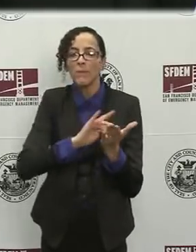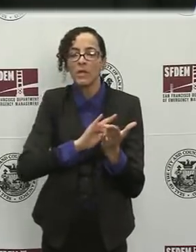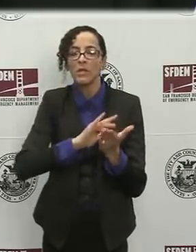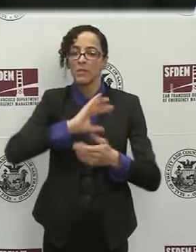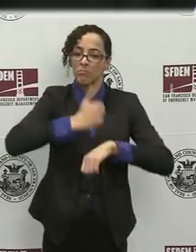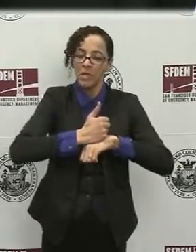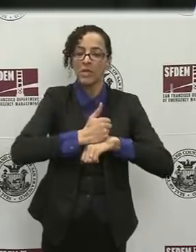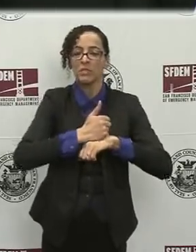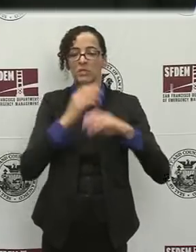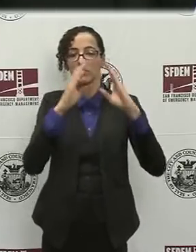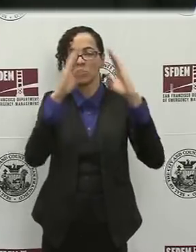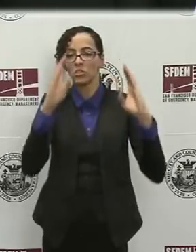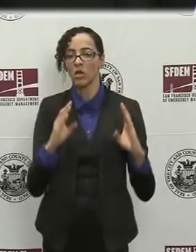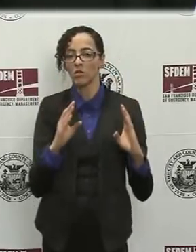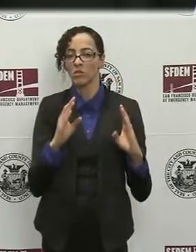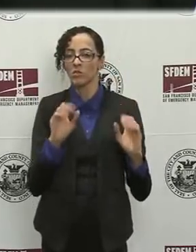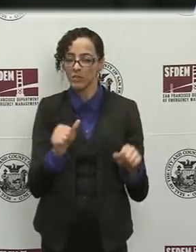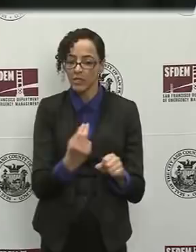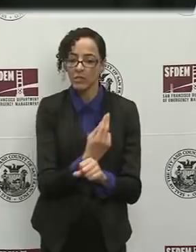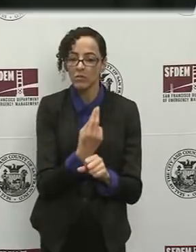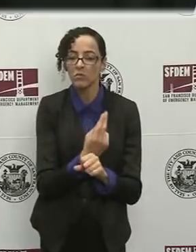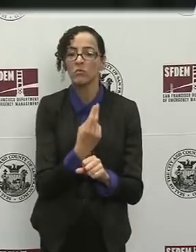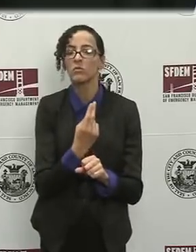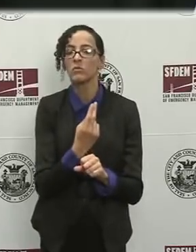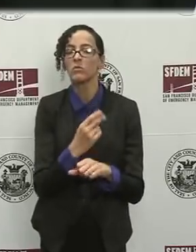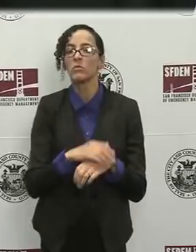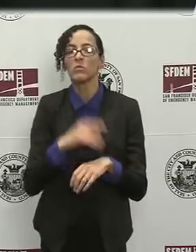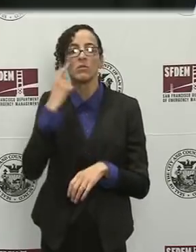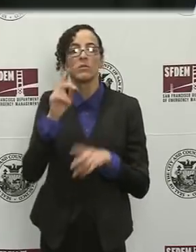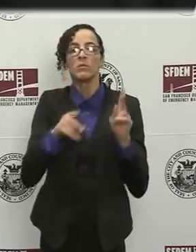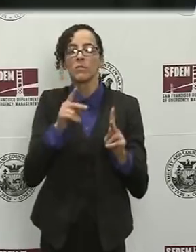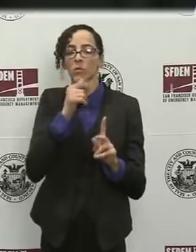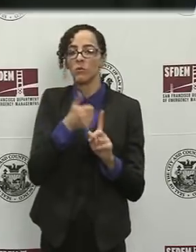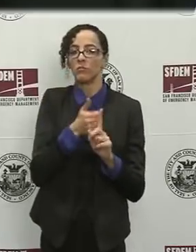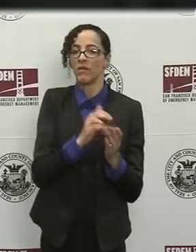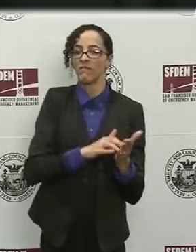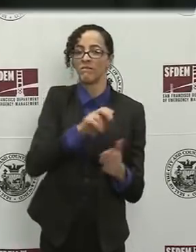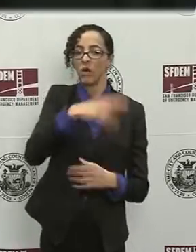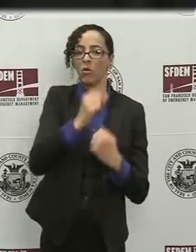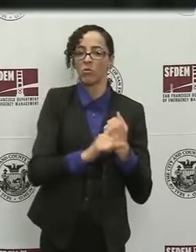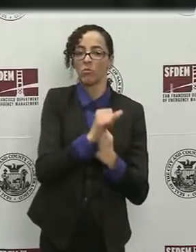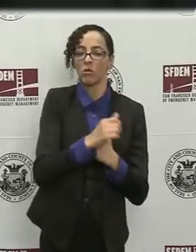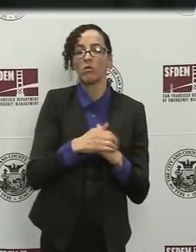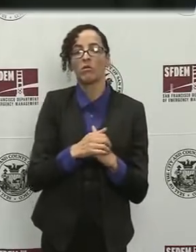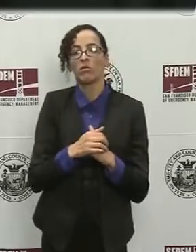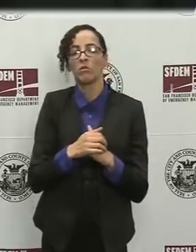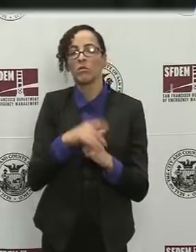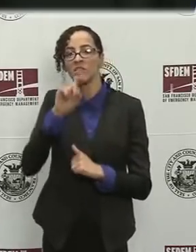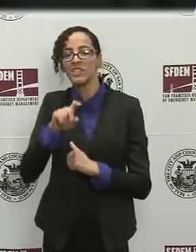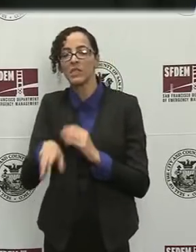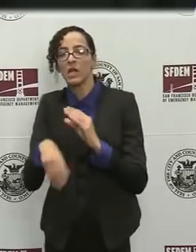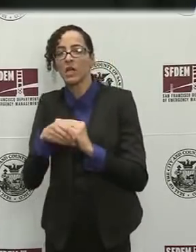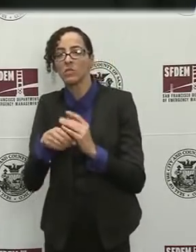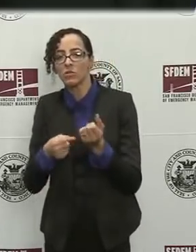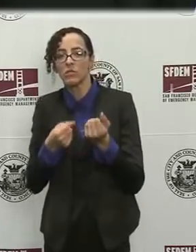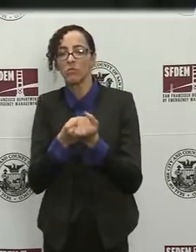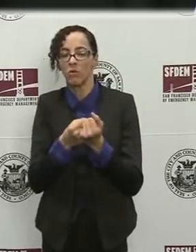vulnerable or older and need extra support that cannot be provided within the confines of a hotel